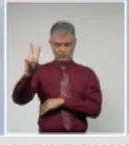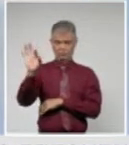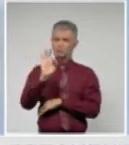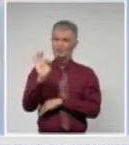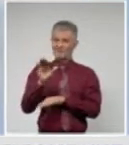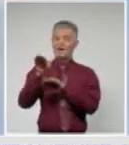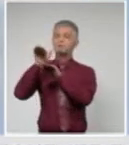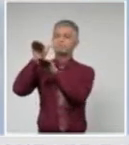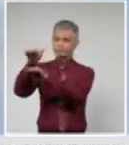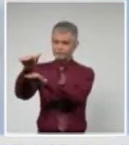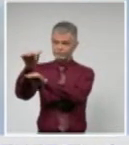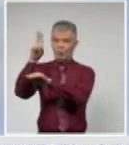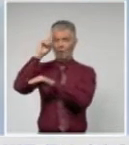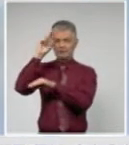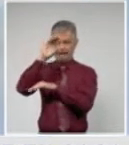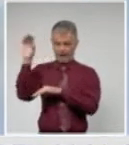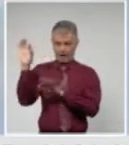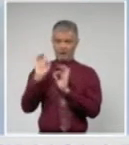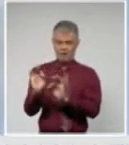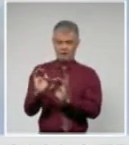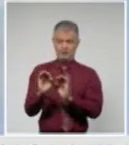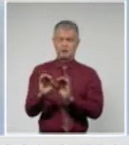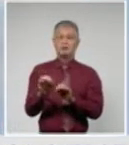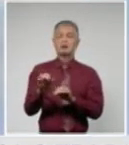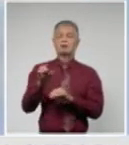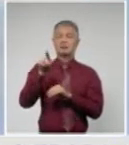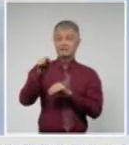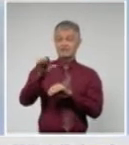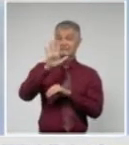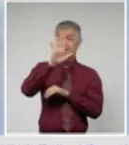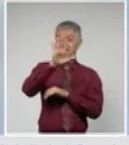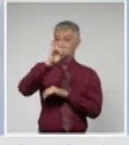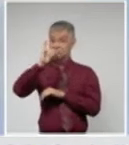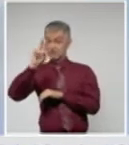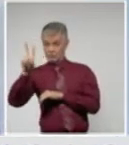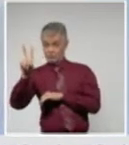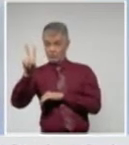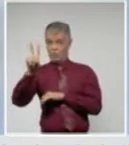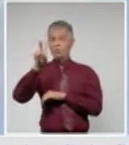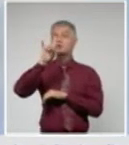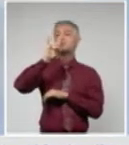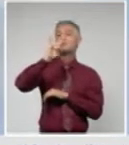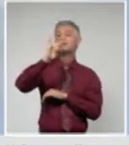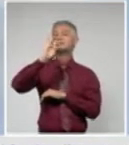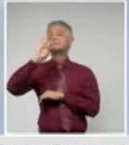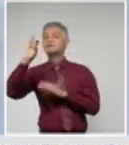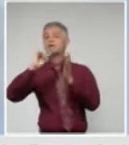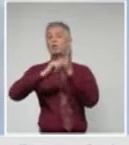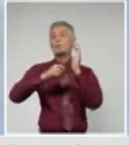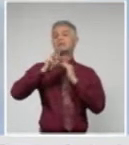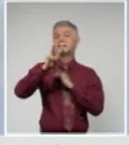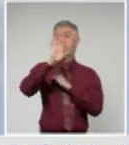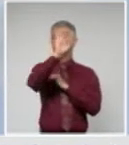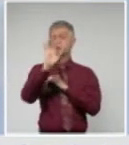these, 547, or 97.3%, are clinically